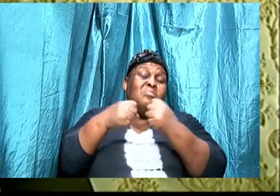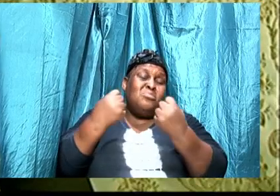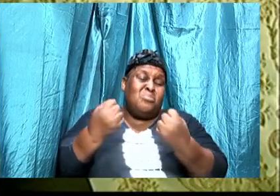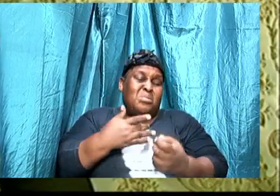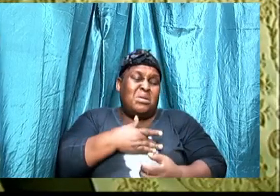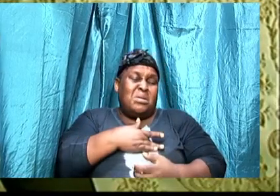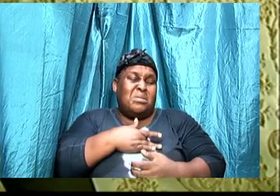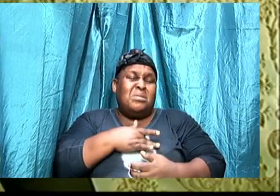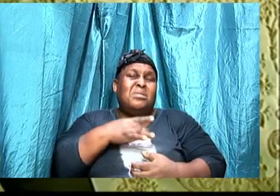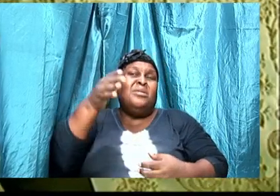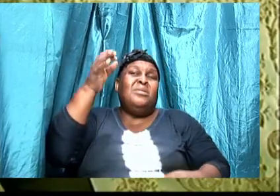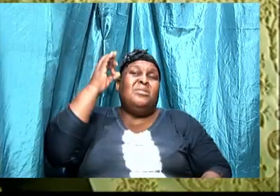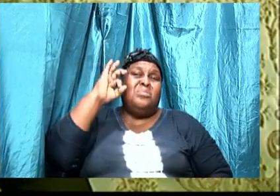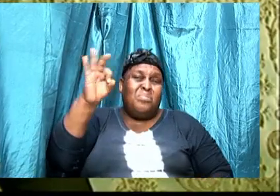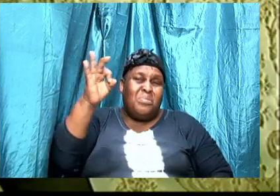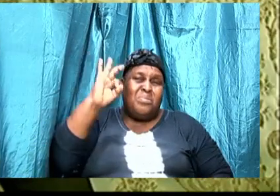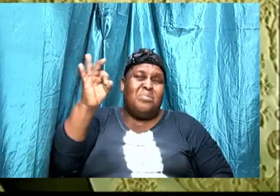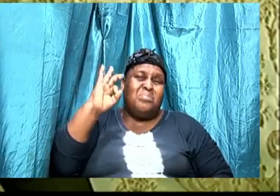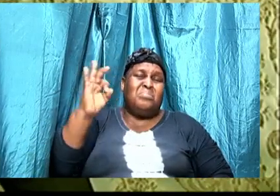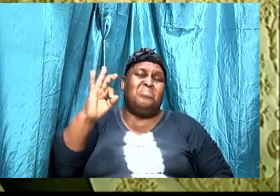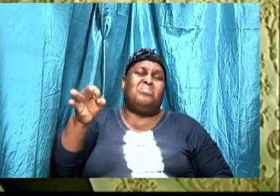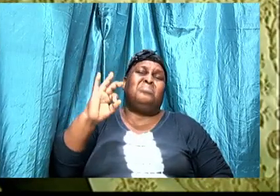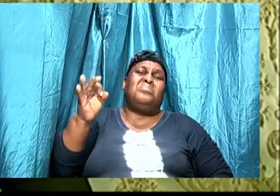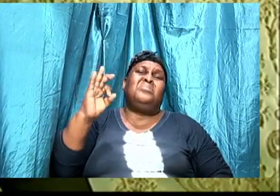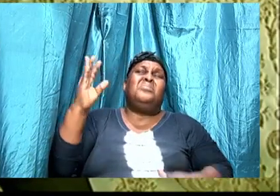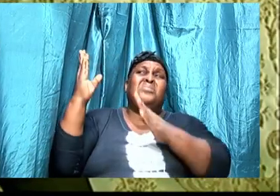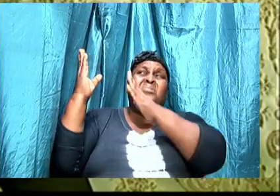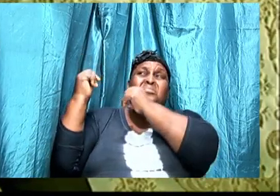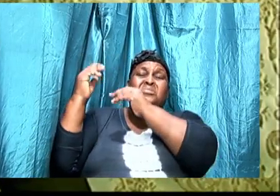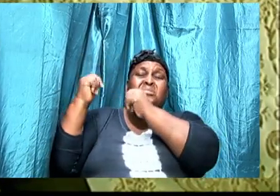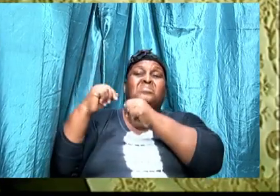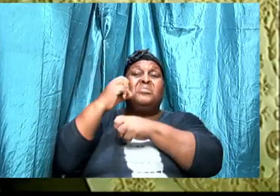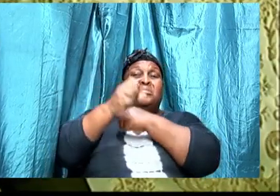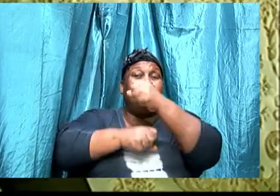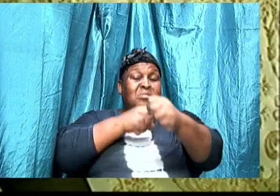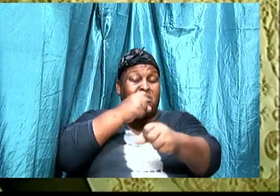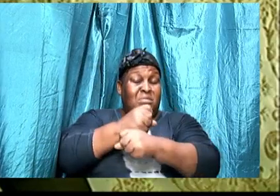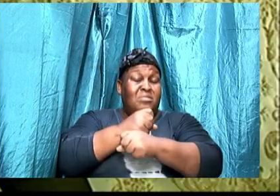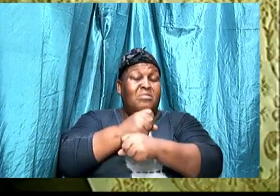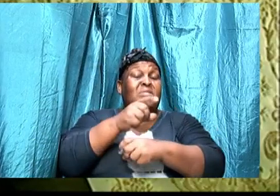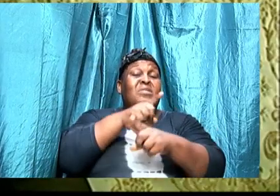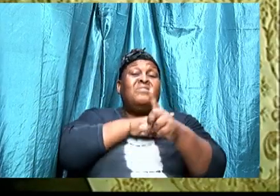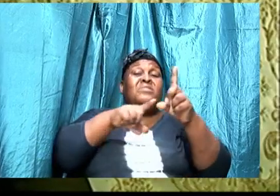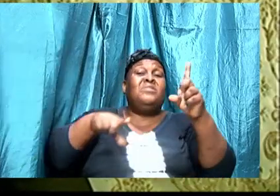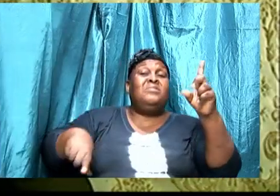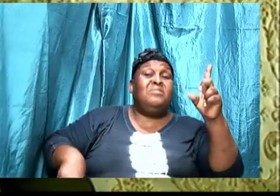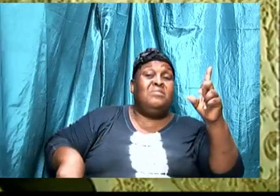to preach the acceptable year of the Lord,